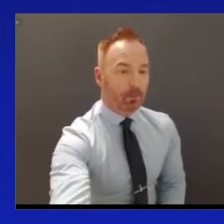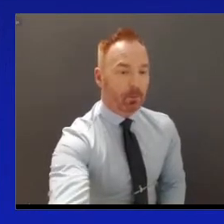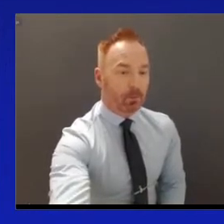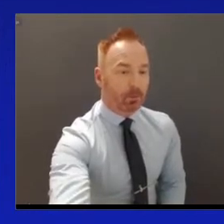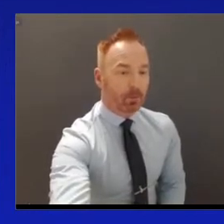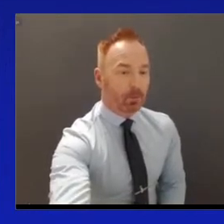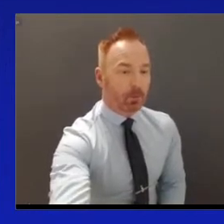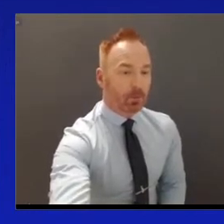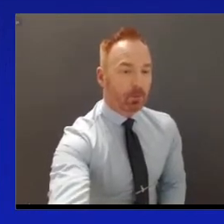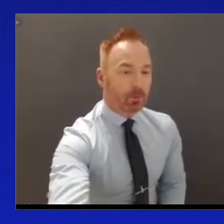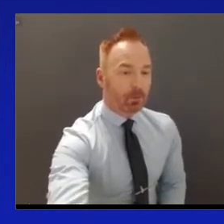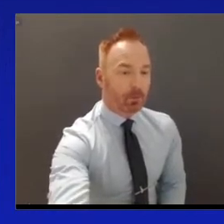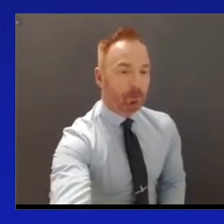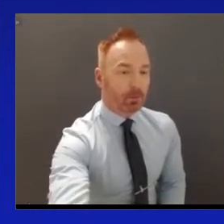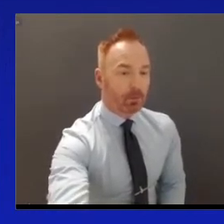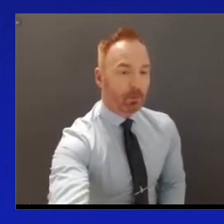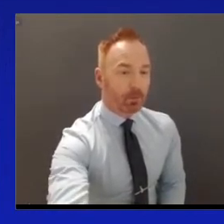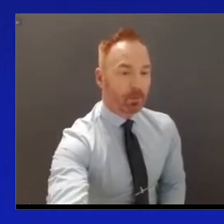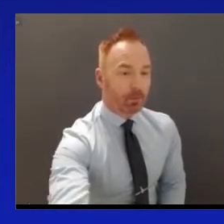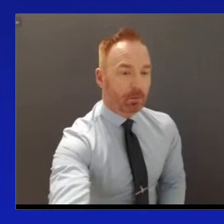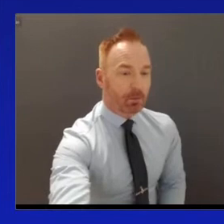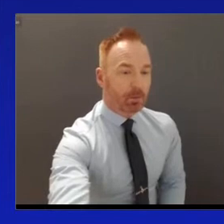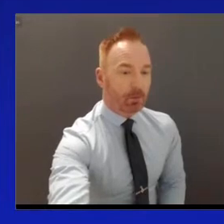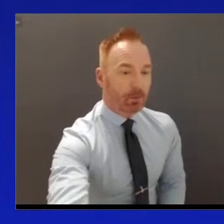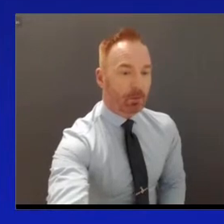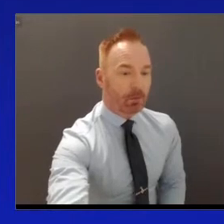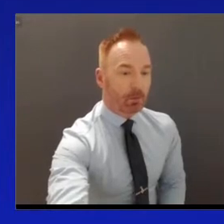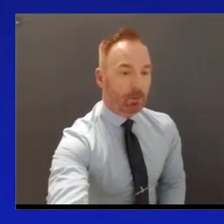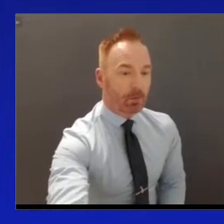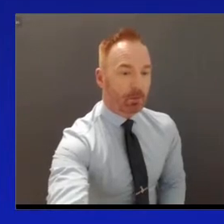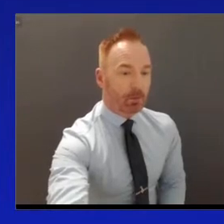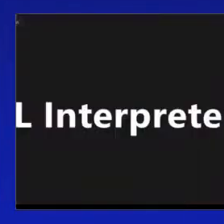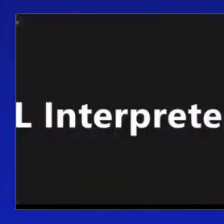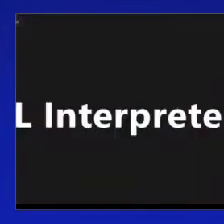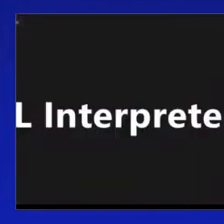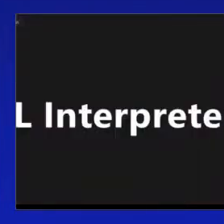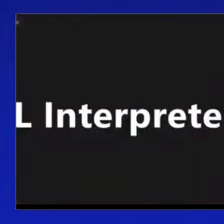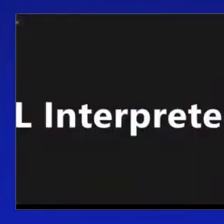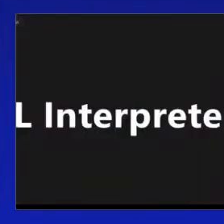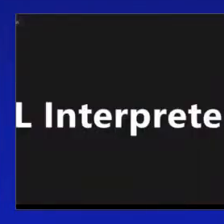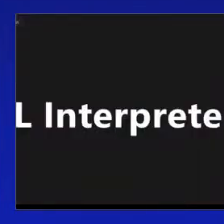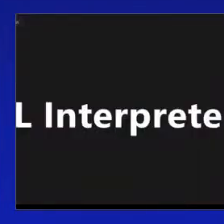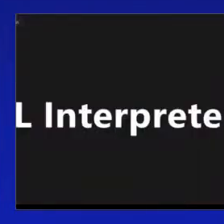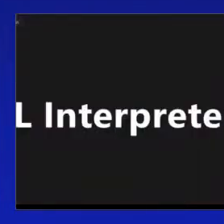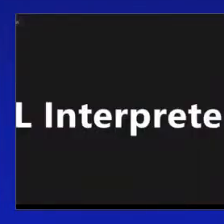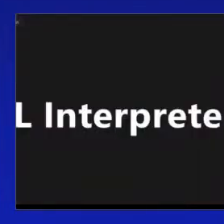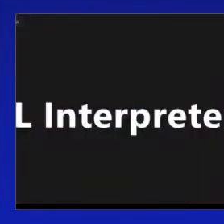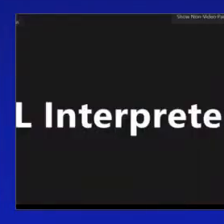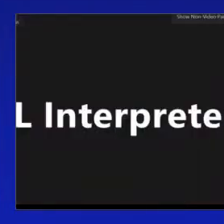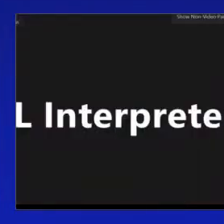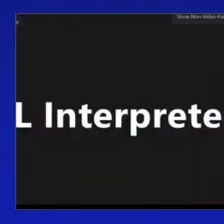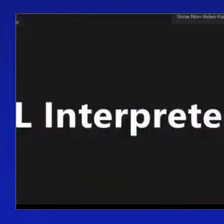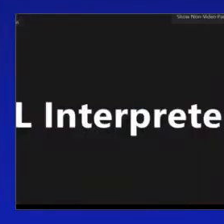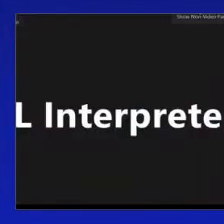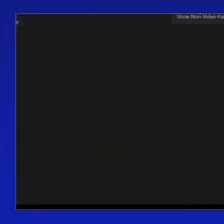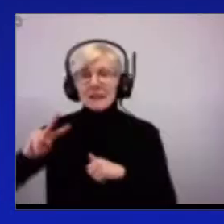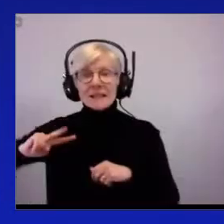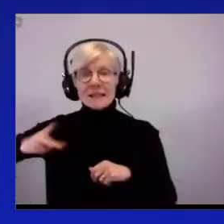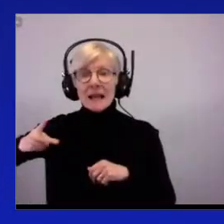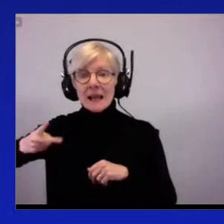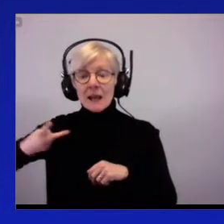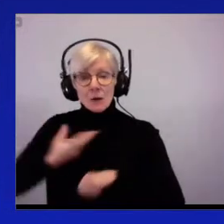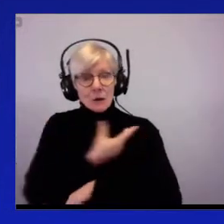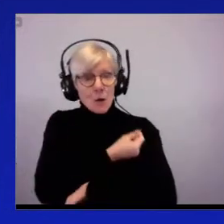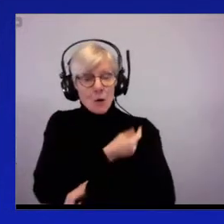Advisory Committee on Immunization's recommendations that the Pfizer second dose should be